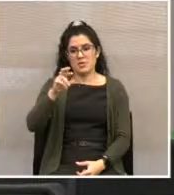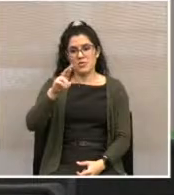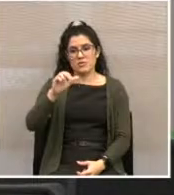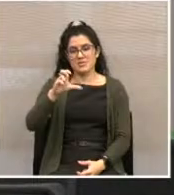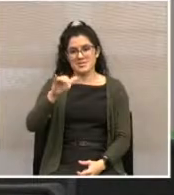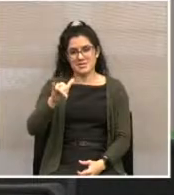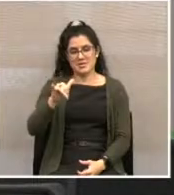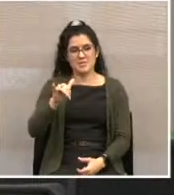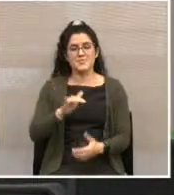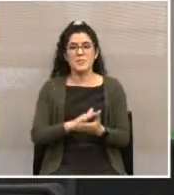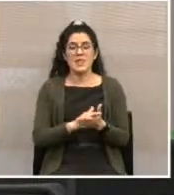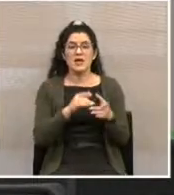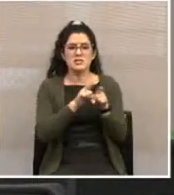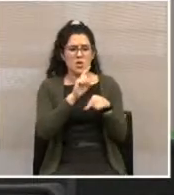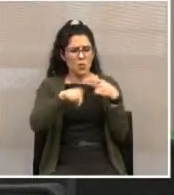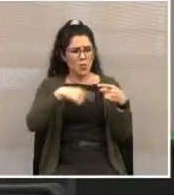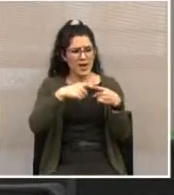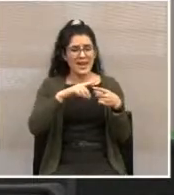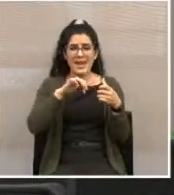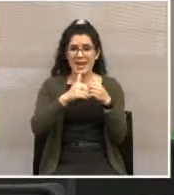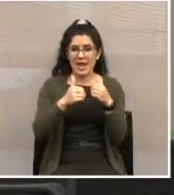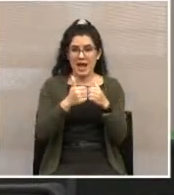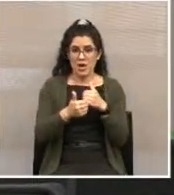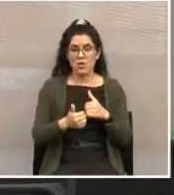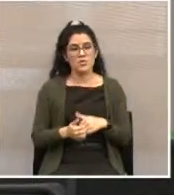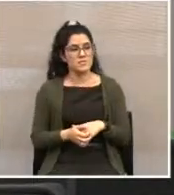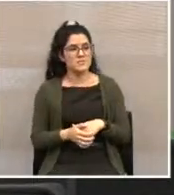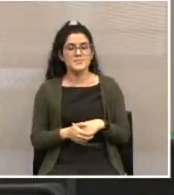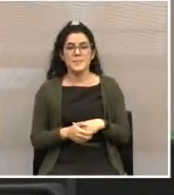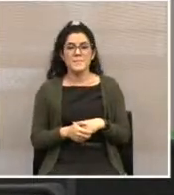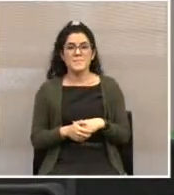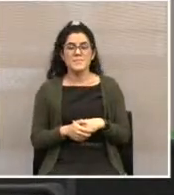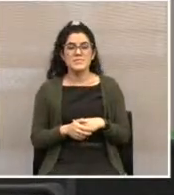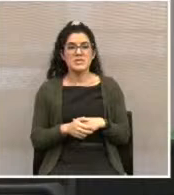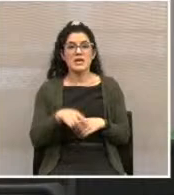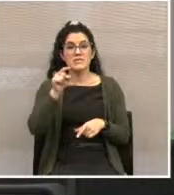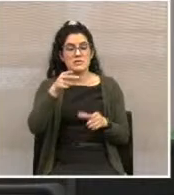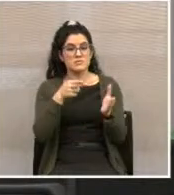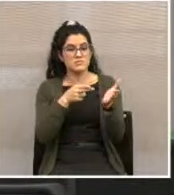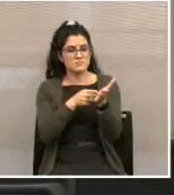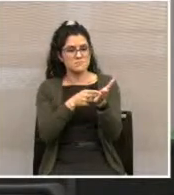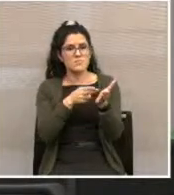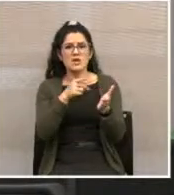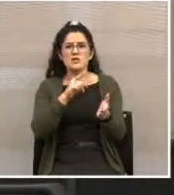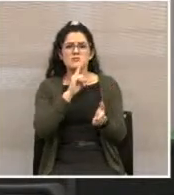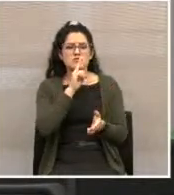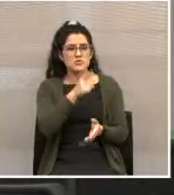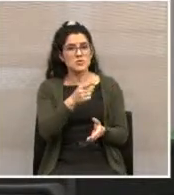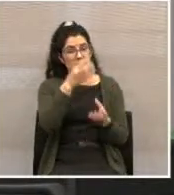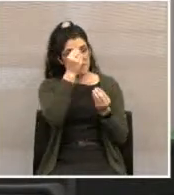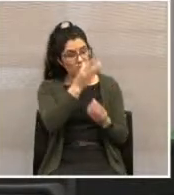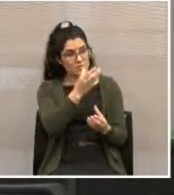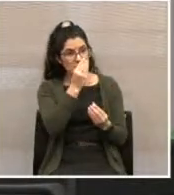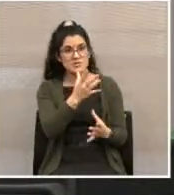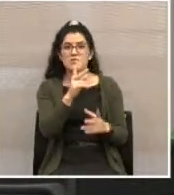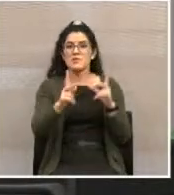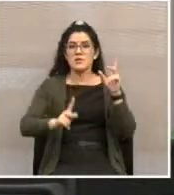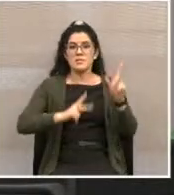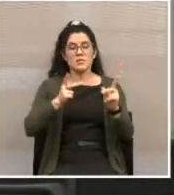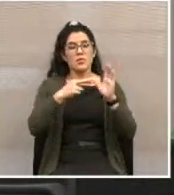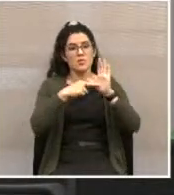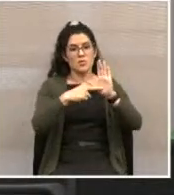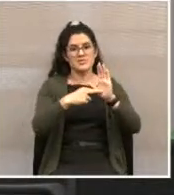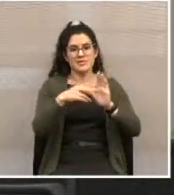accurate information about when and how to cast their ballots, and they deserve truthful information about and from those that